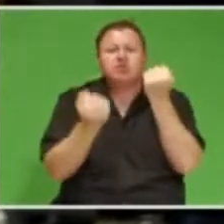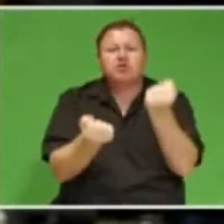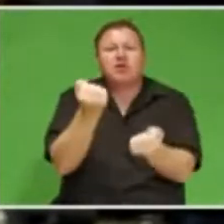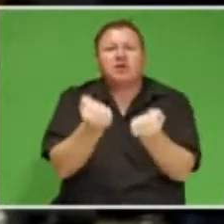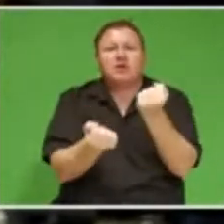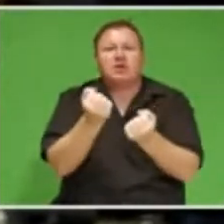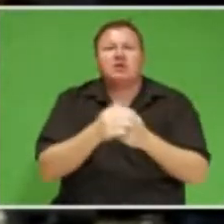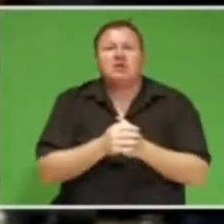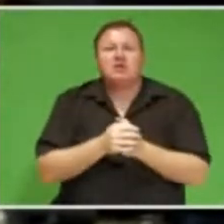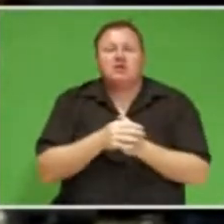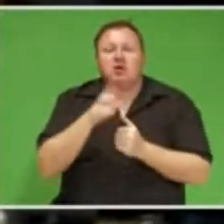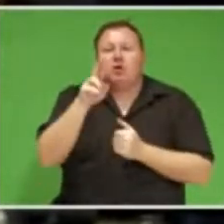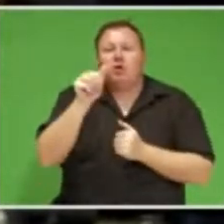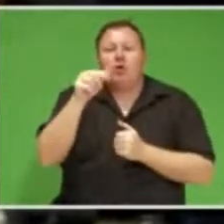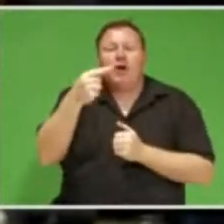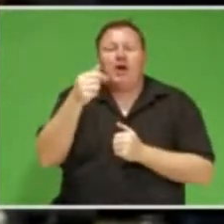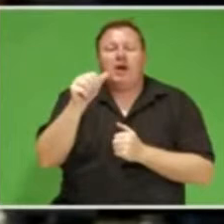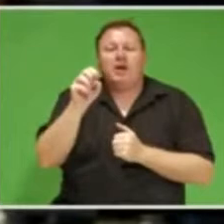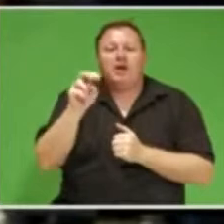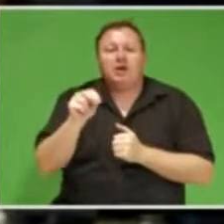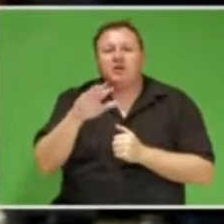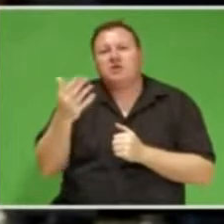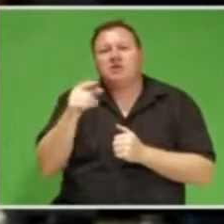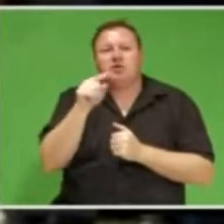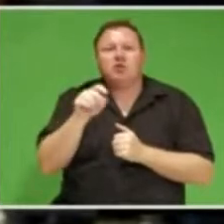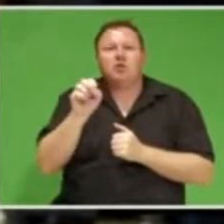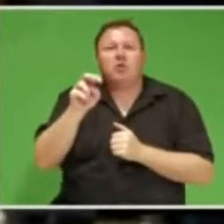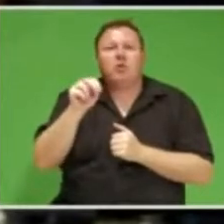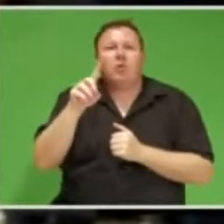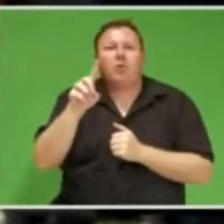Justice Raymond Zondo, and members of the judiciary,